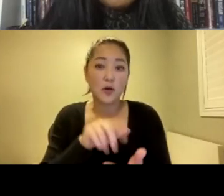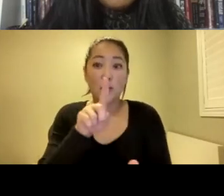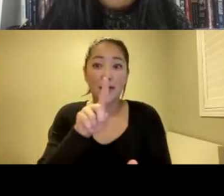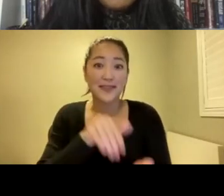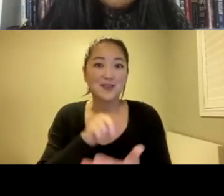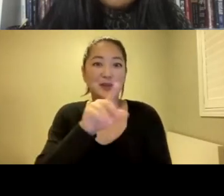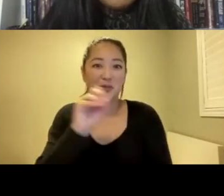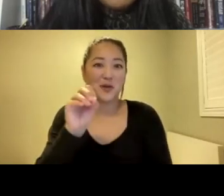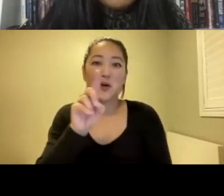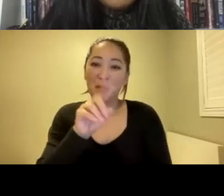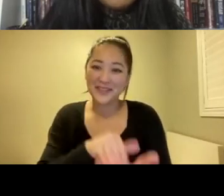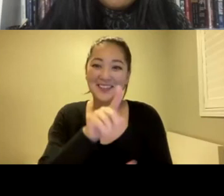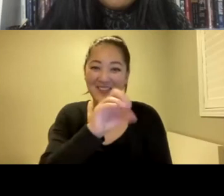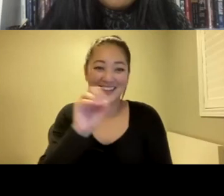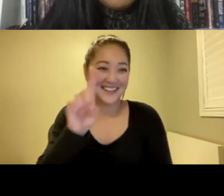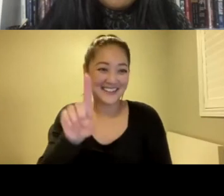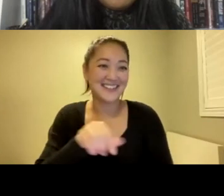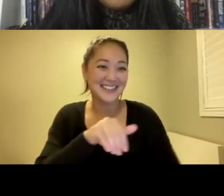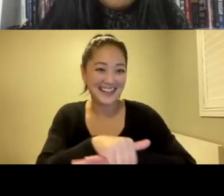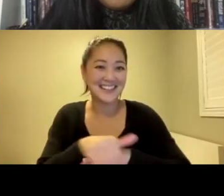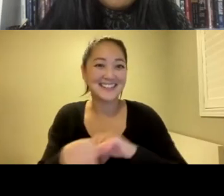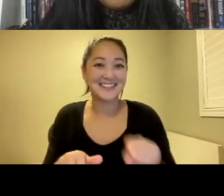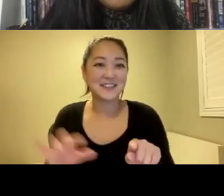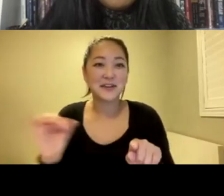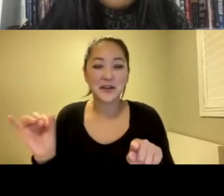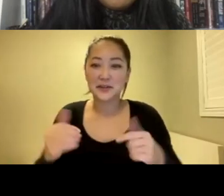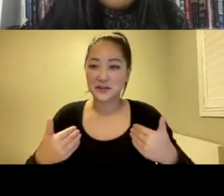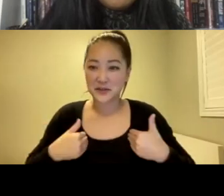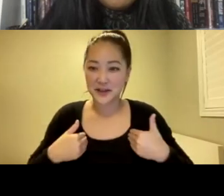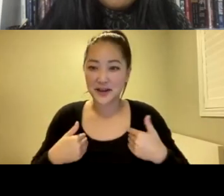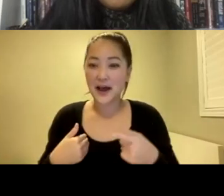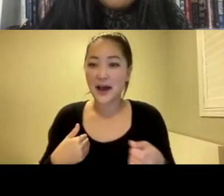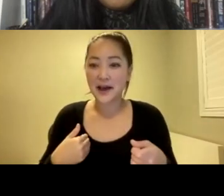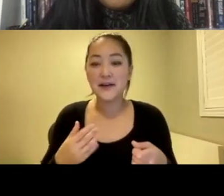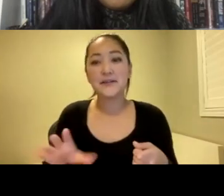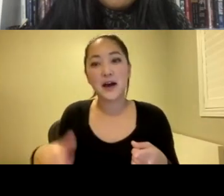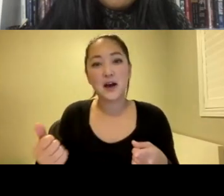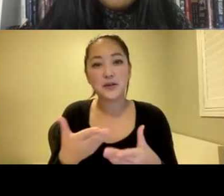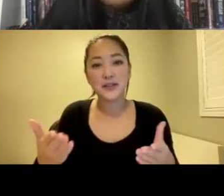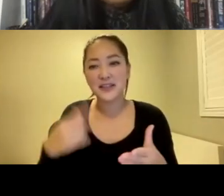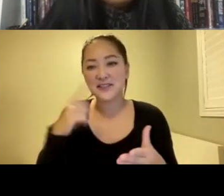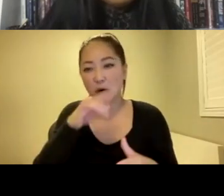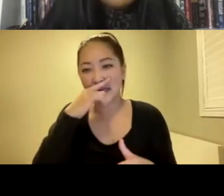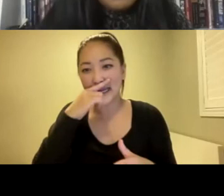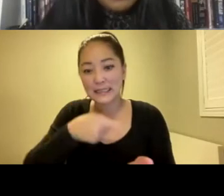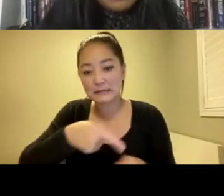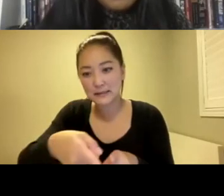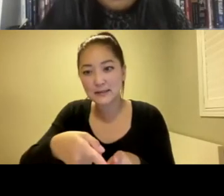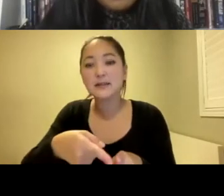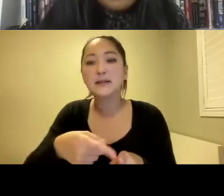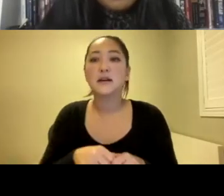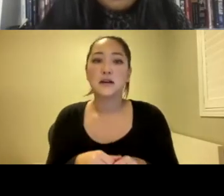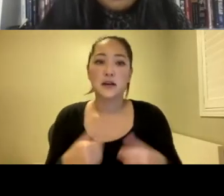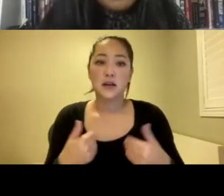implement lesson plans for kids outside the school environment. So we have, for example, a lot of